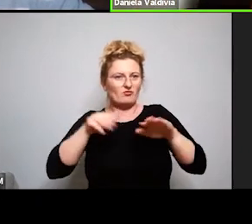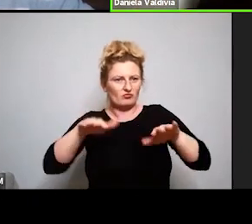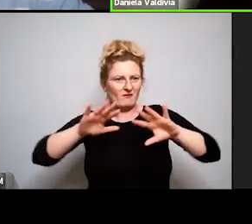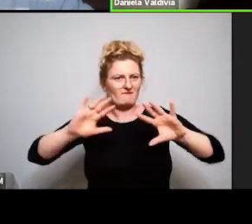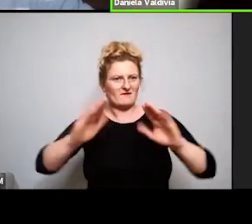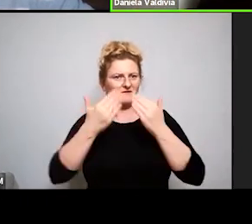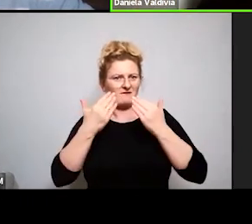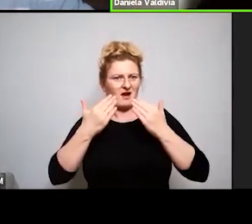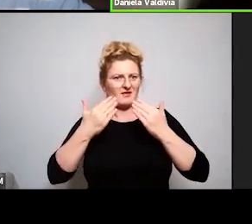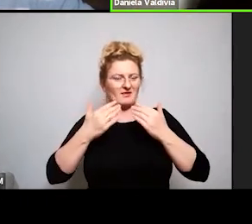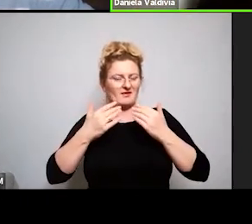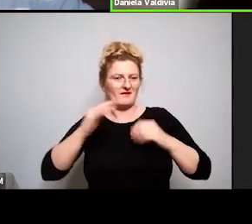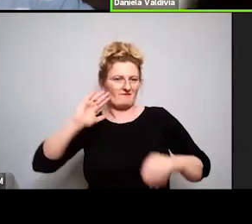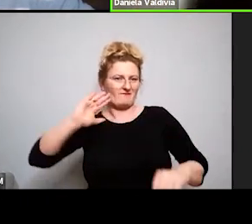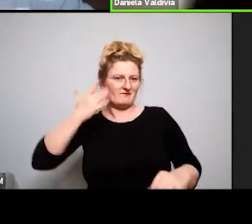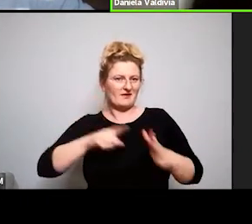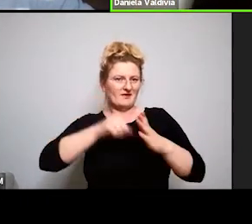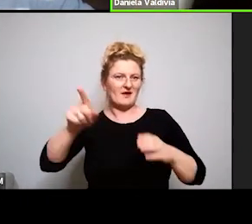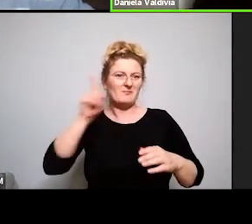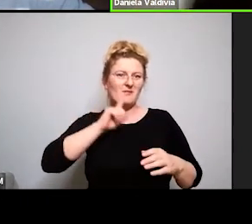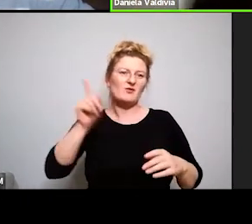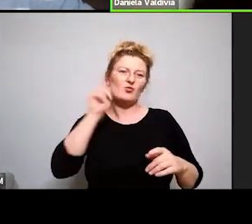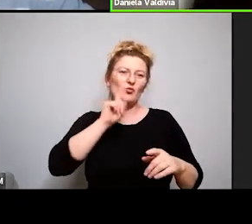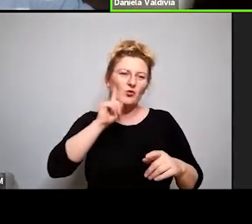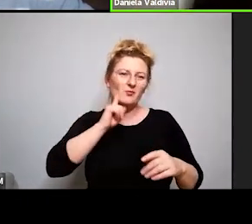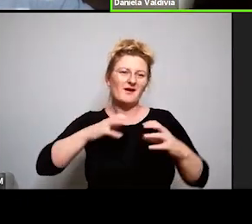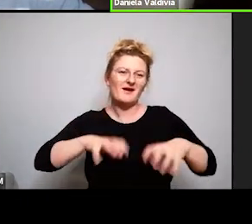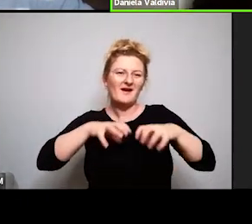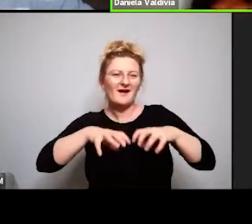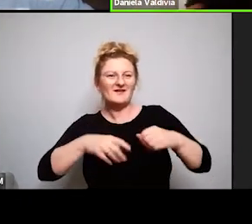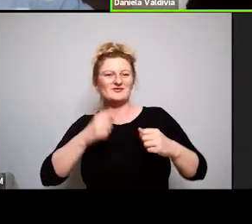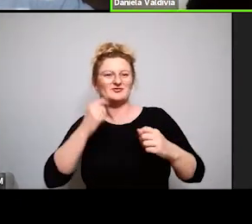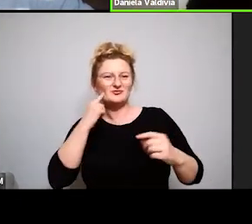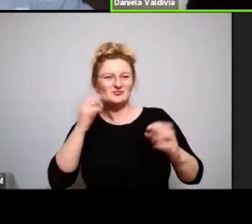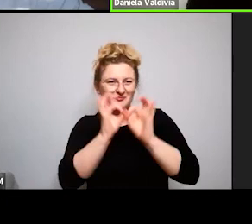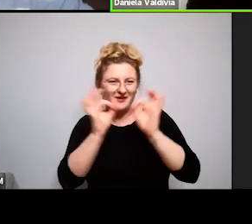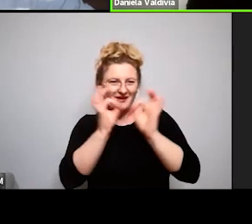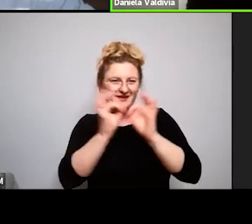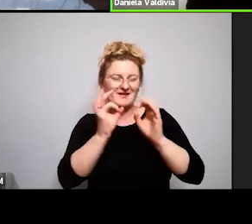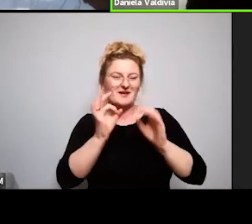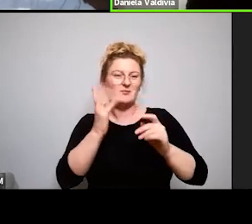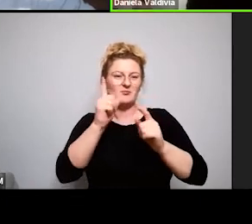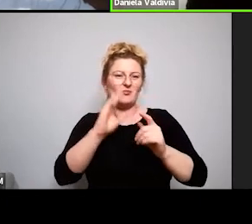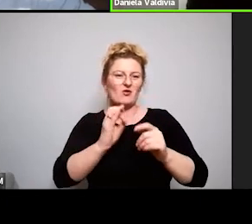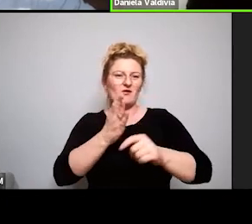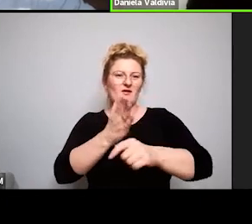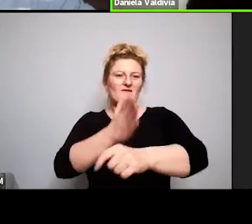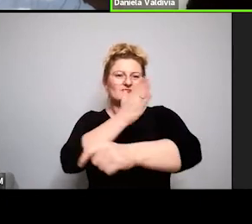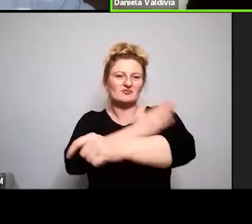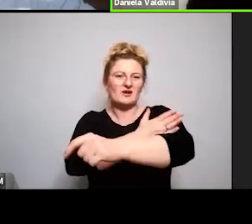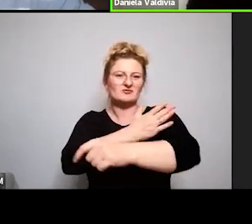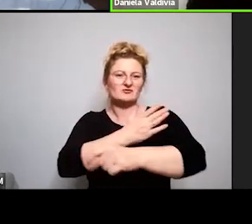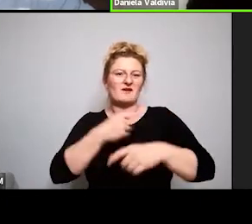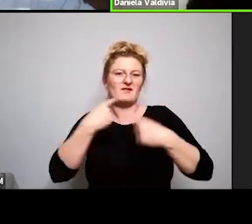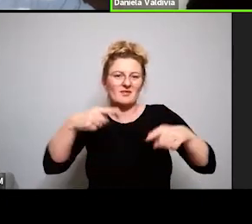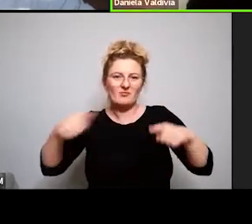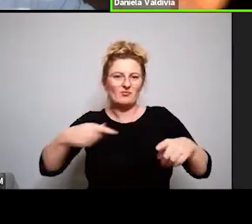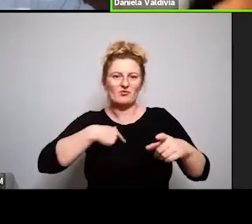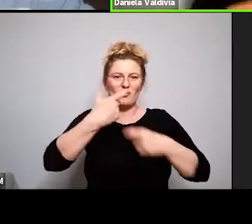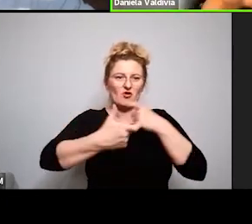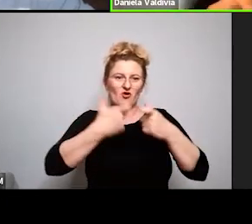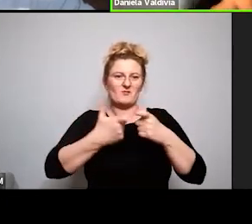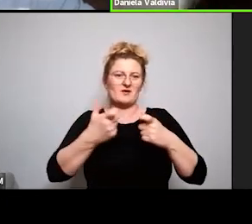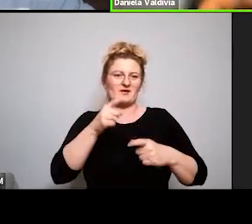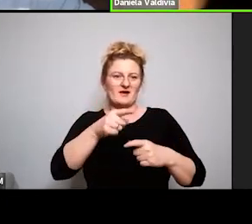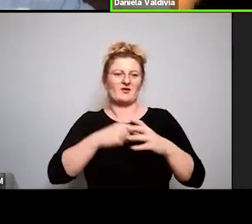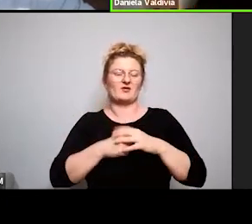okay, they have never done this, or yeah, they are really bad at this, but they realized it's not that difficult. And when